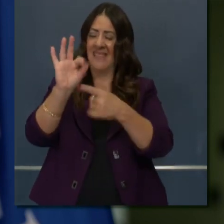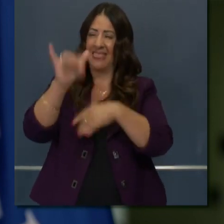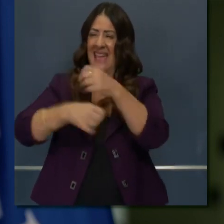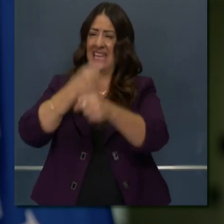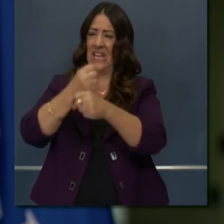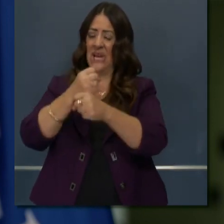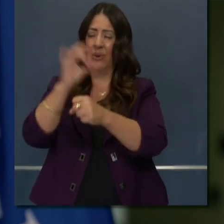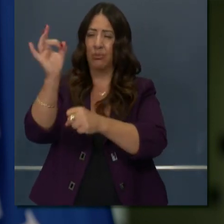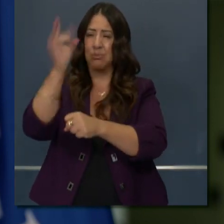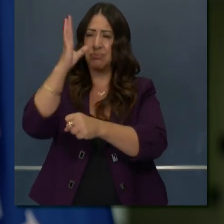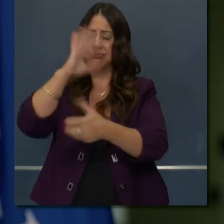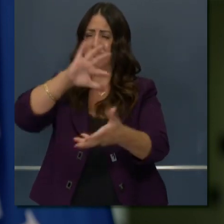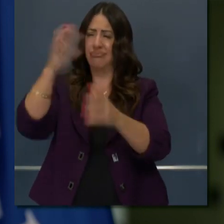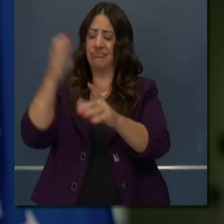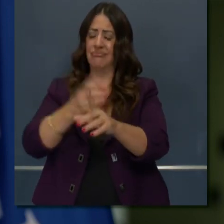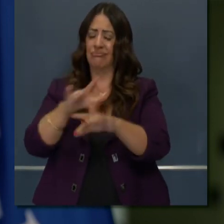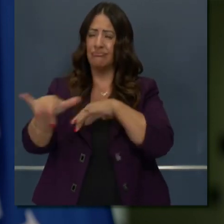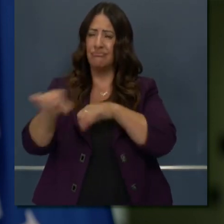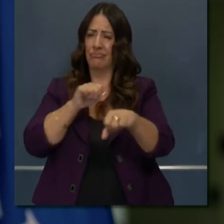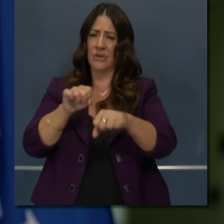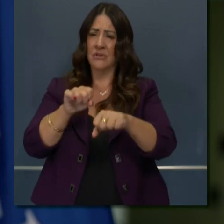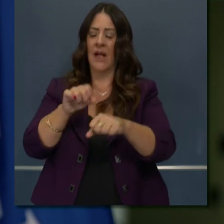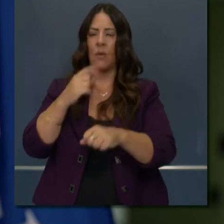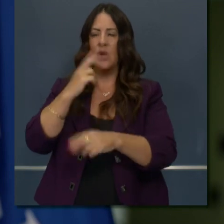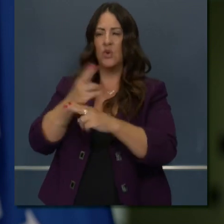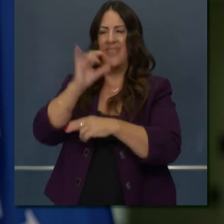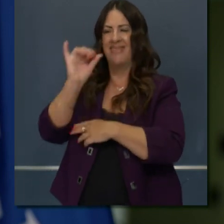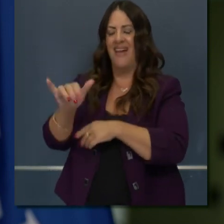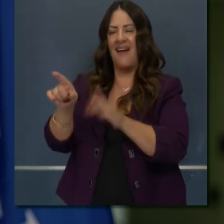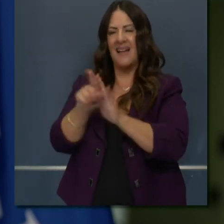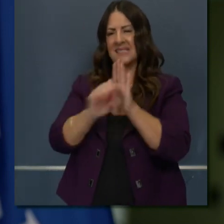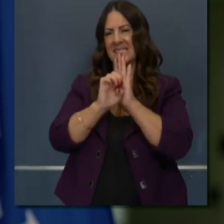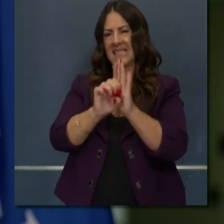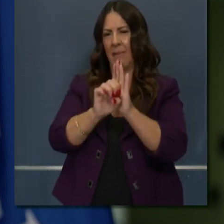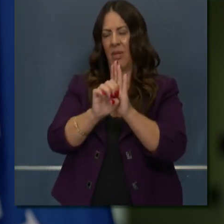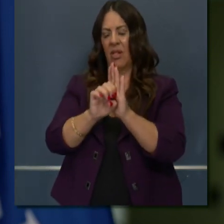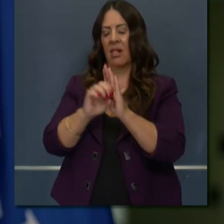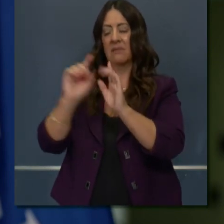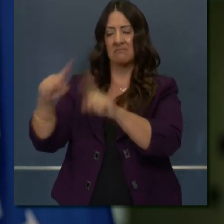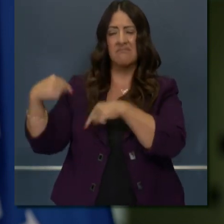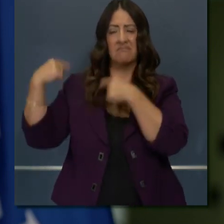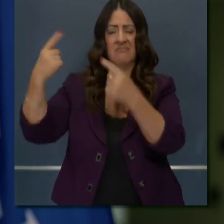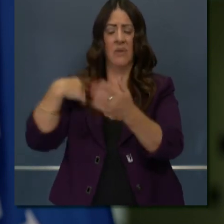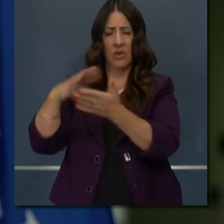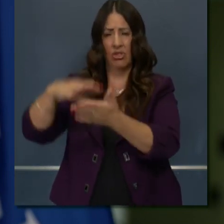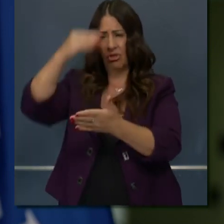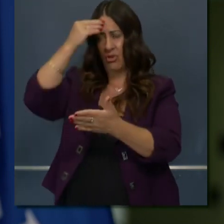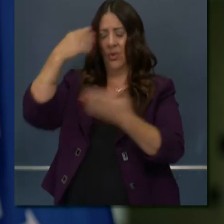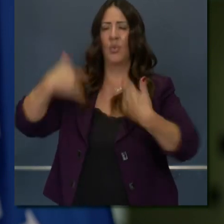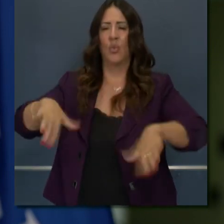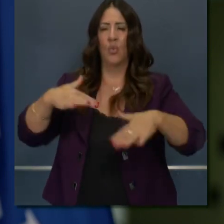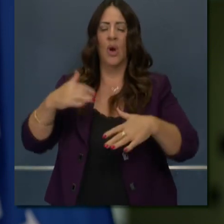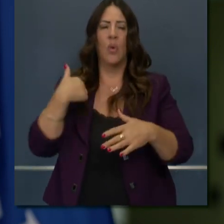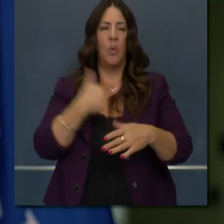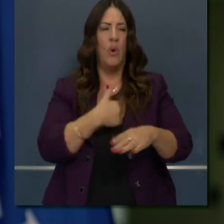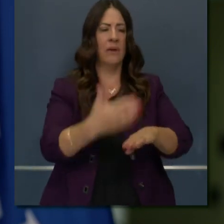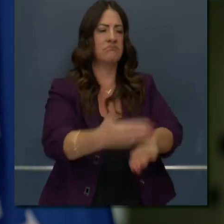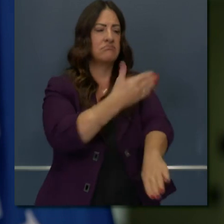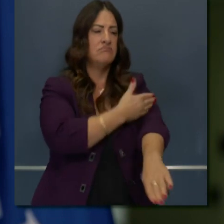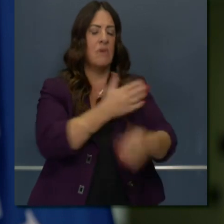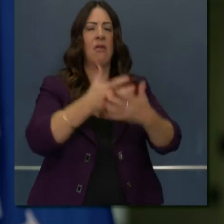of the base mark to say how we've done. And quite frankly, it's been an amazing road. We've done a lot to reduce the risk to our